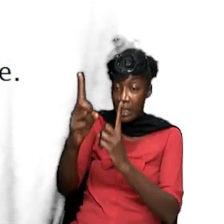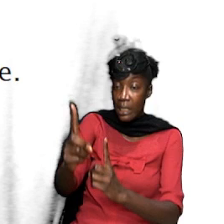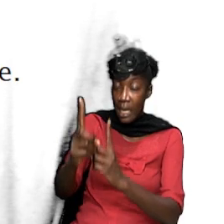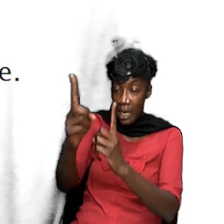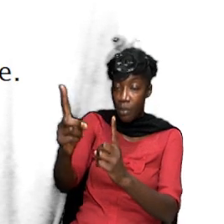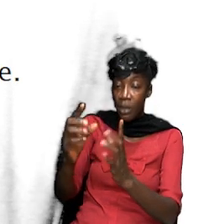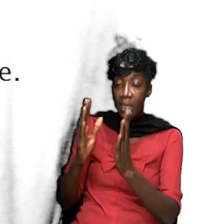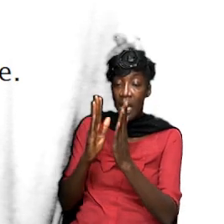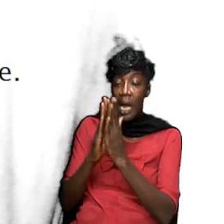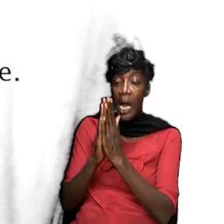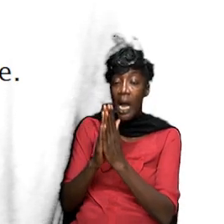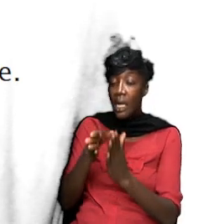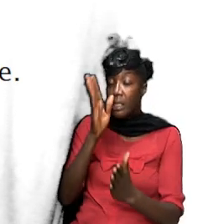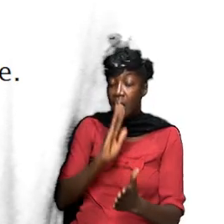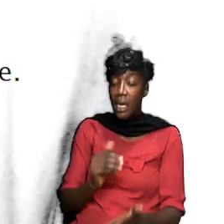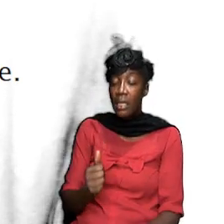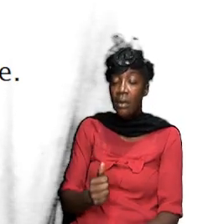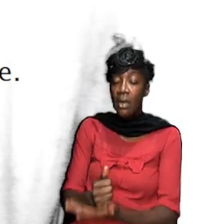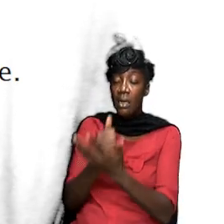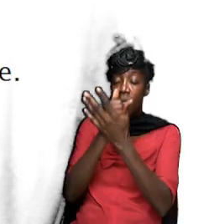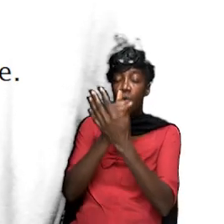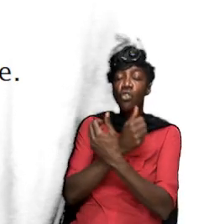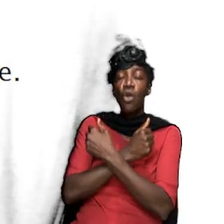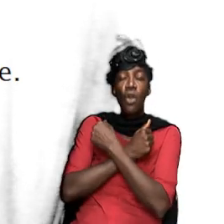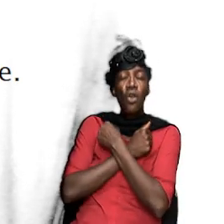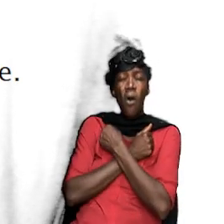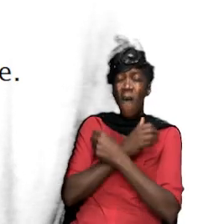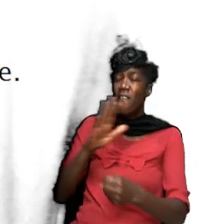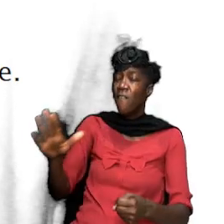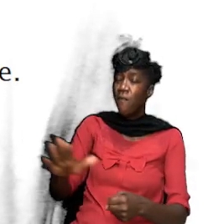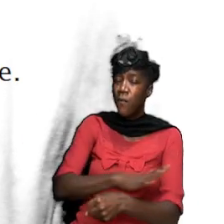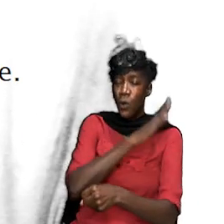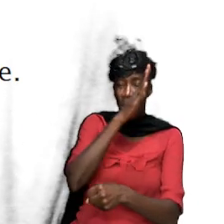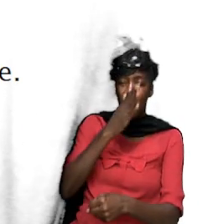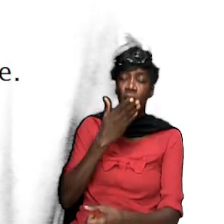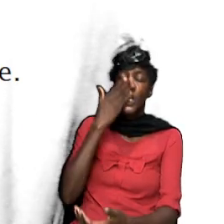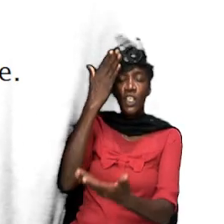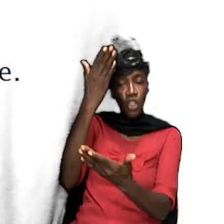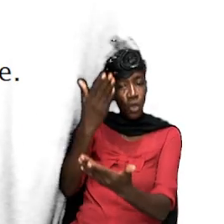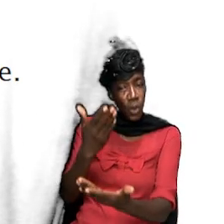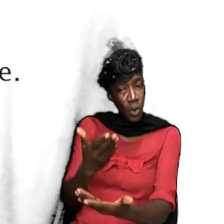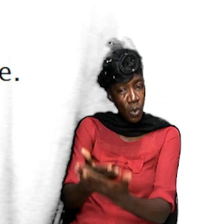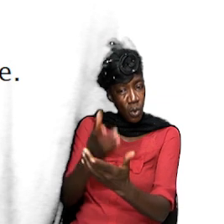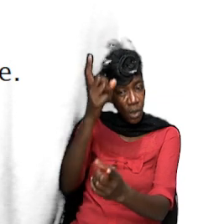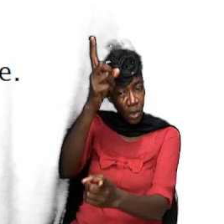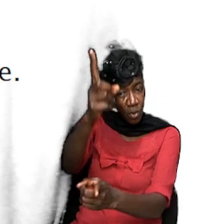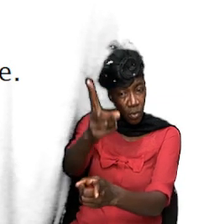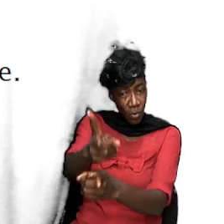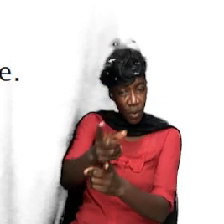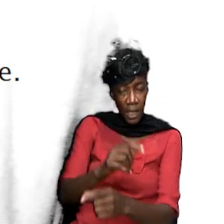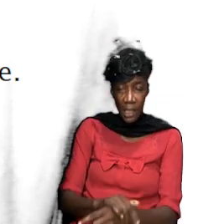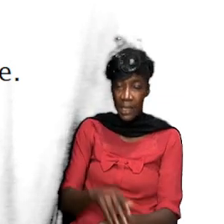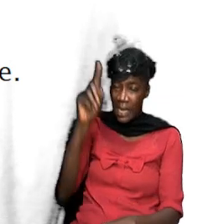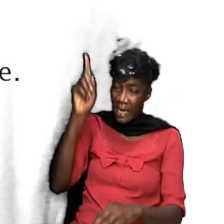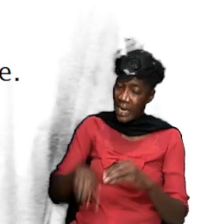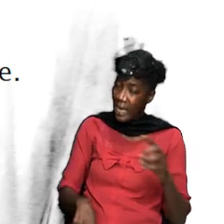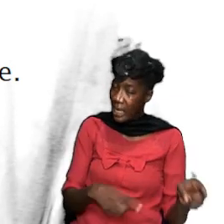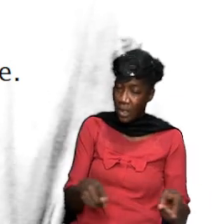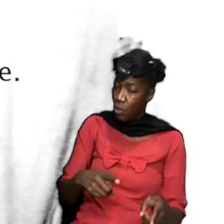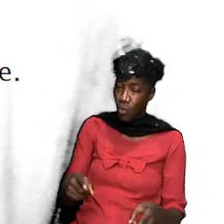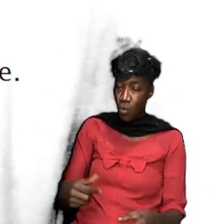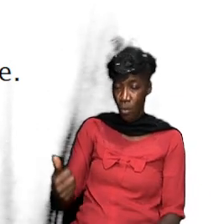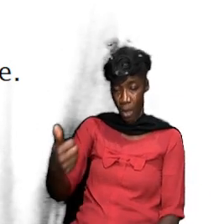Asking him to help us to love fully is appropriate. We can't do it of our own,